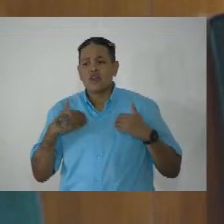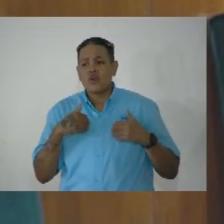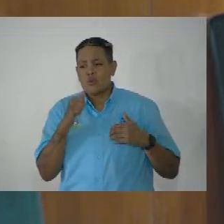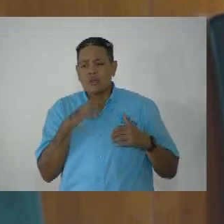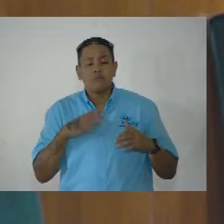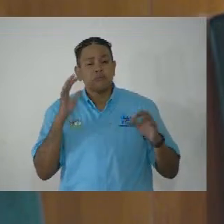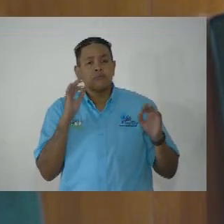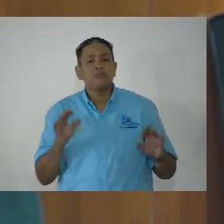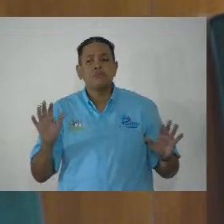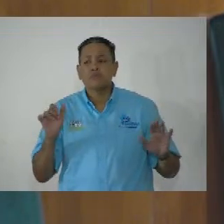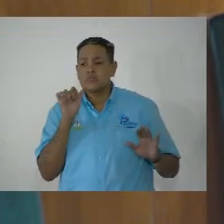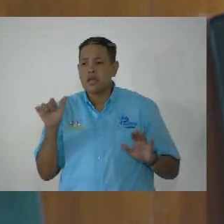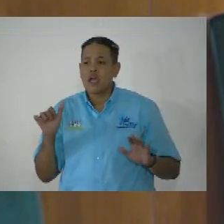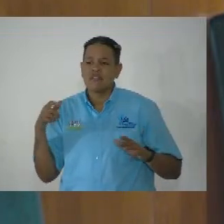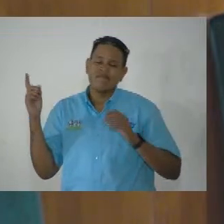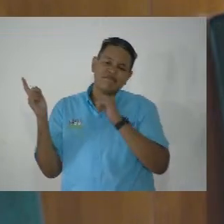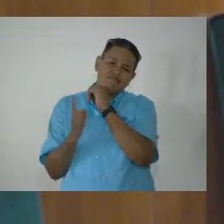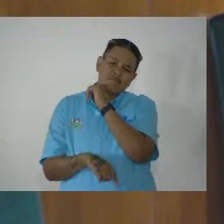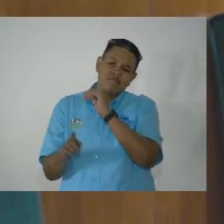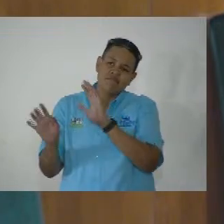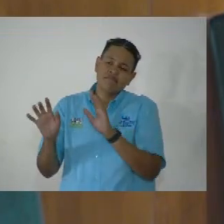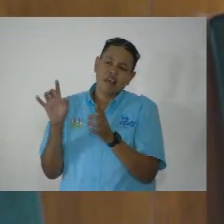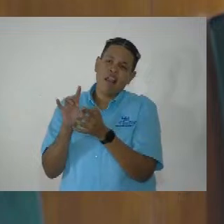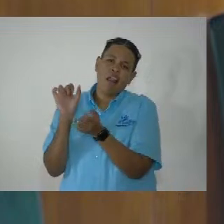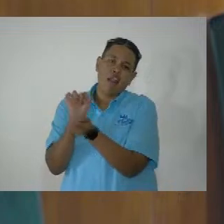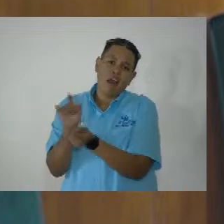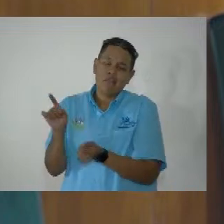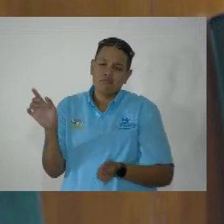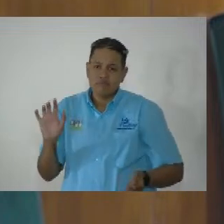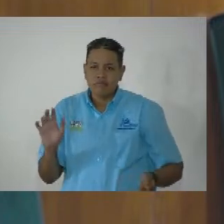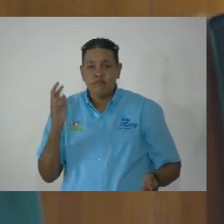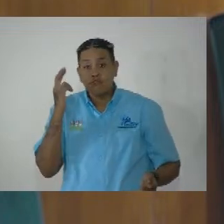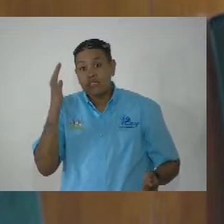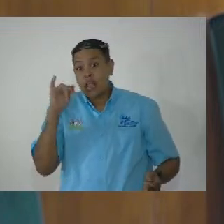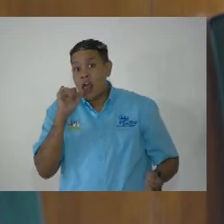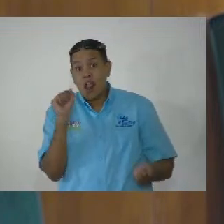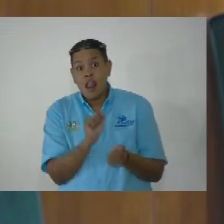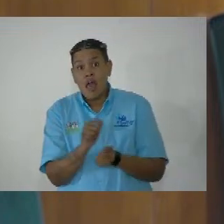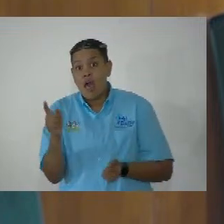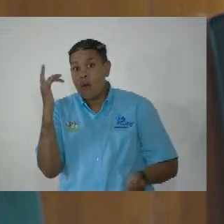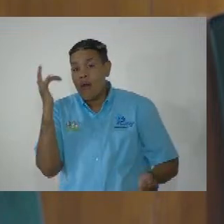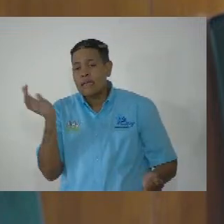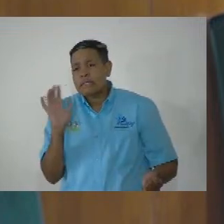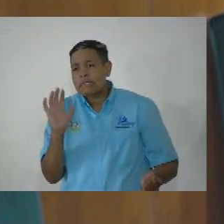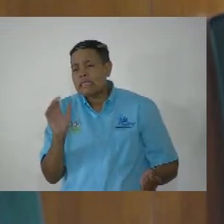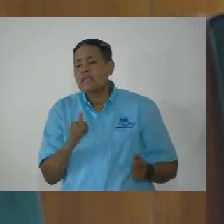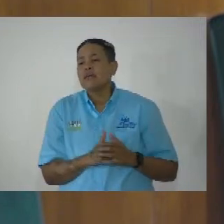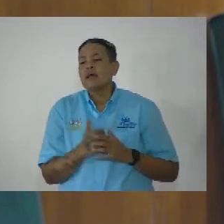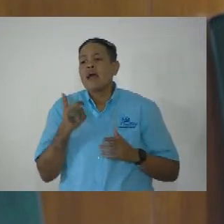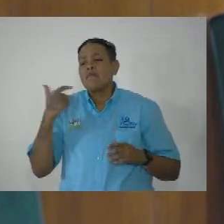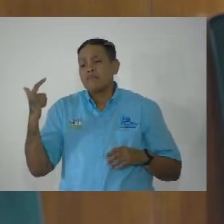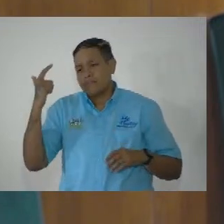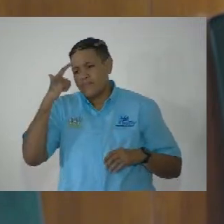she decided not to press charges. And the reason why she did not press charges is, I think